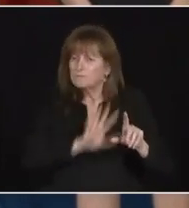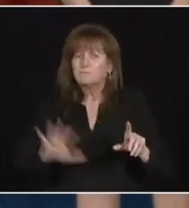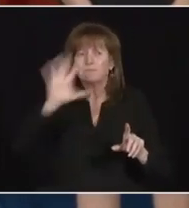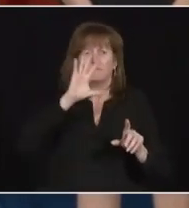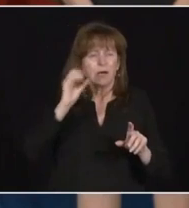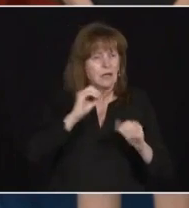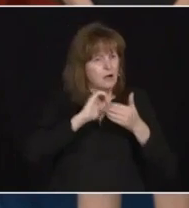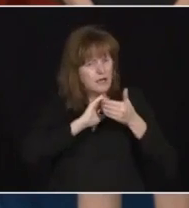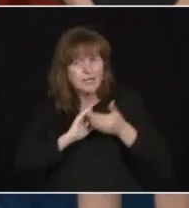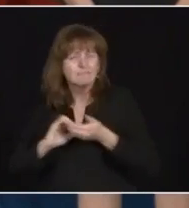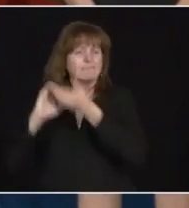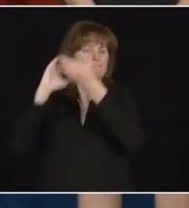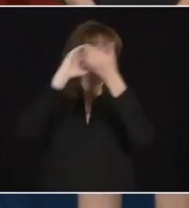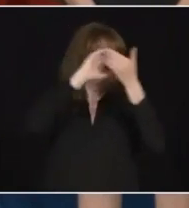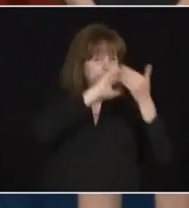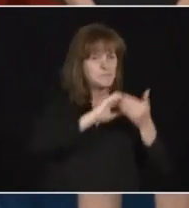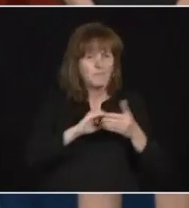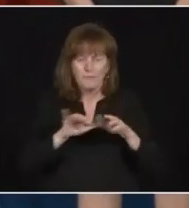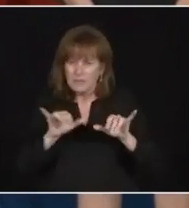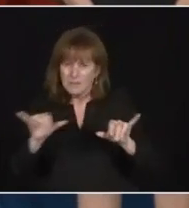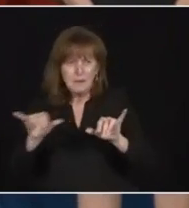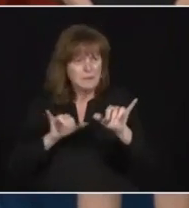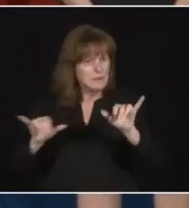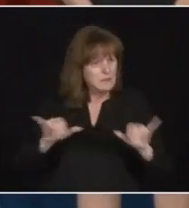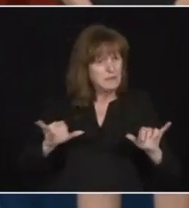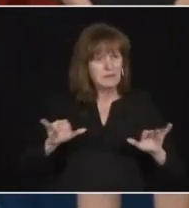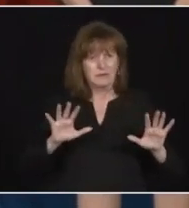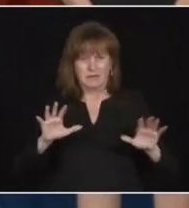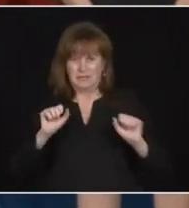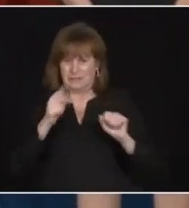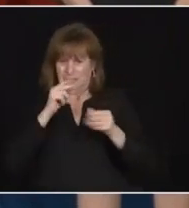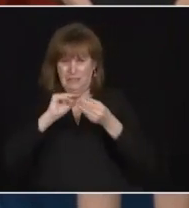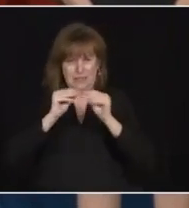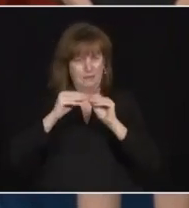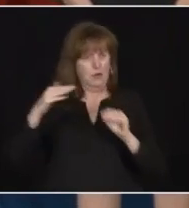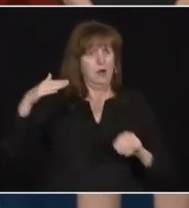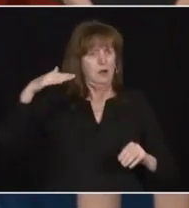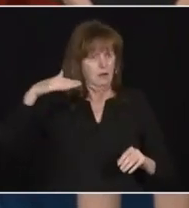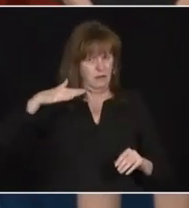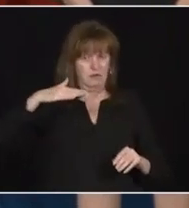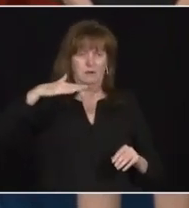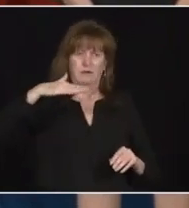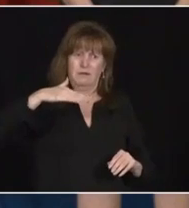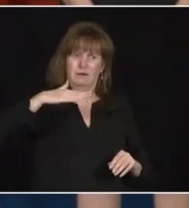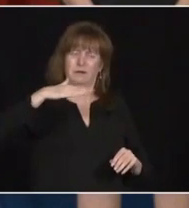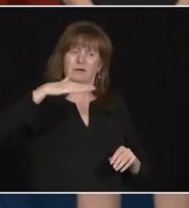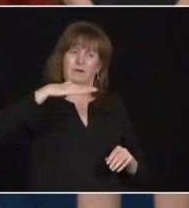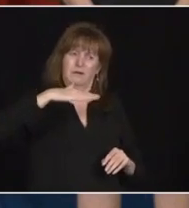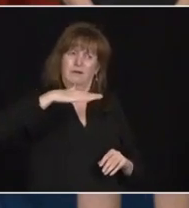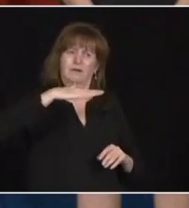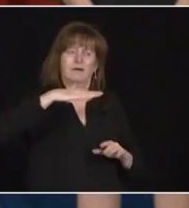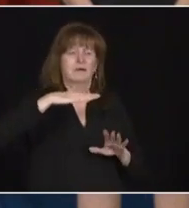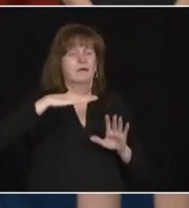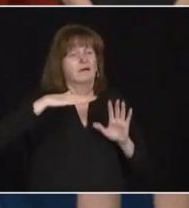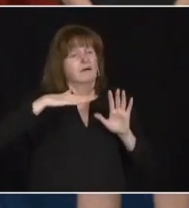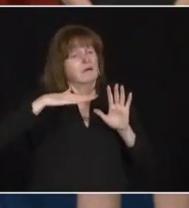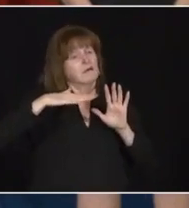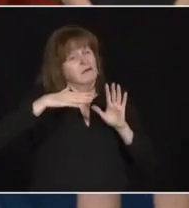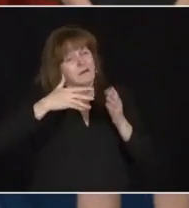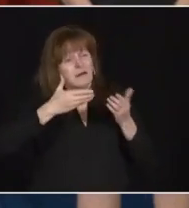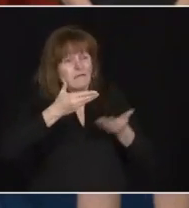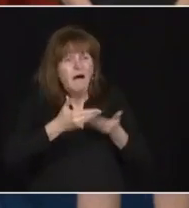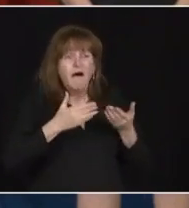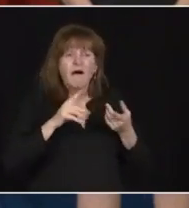those numbers are showing the results of that. And the sooner we can have some loved ones over, and you're right, give them a